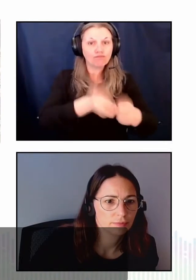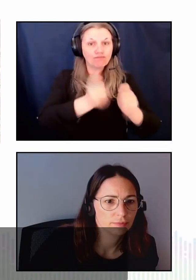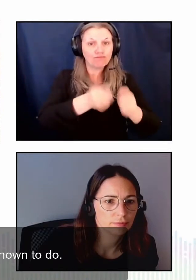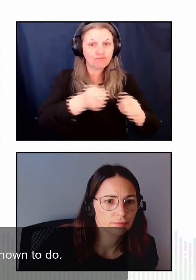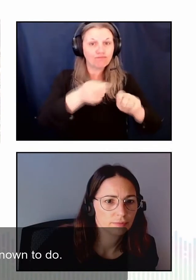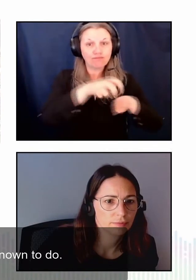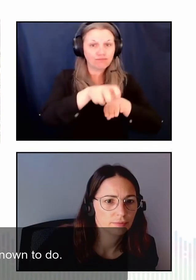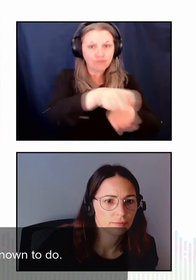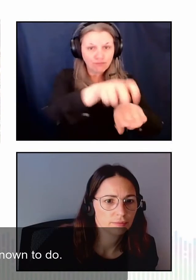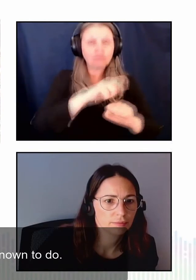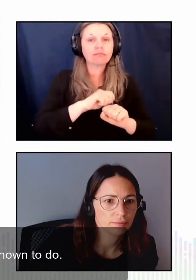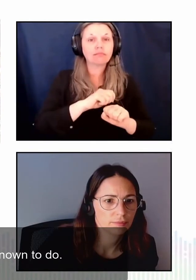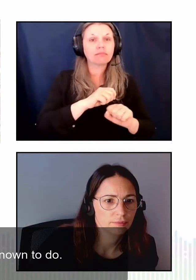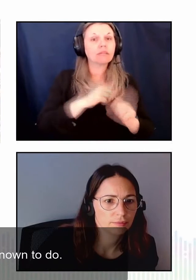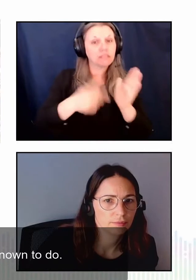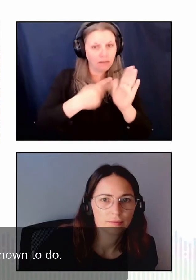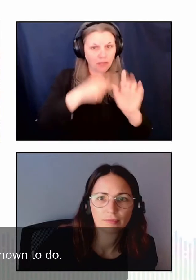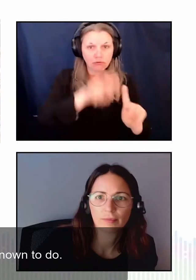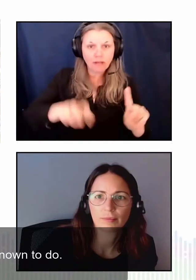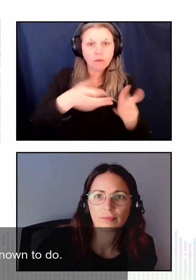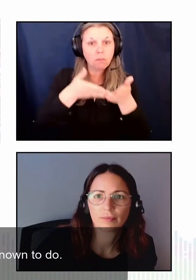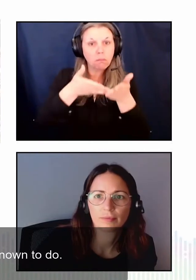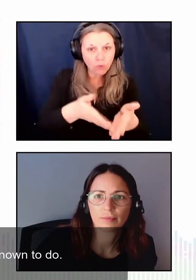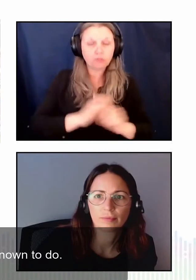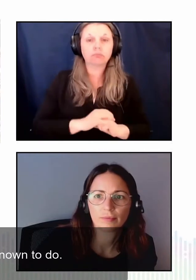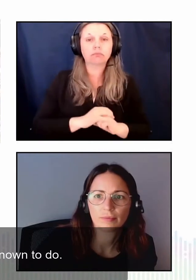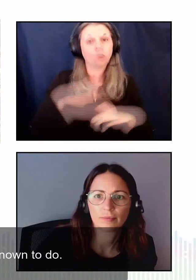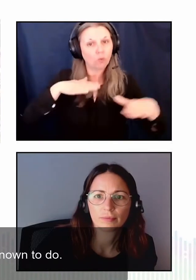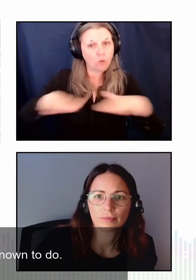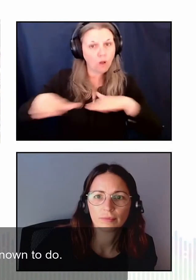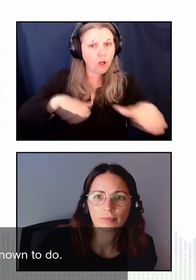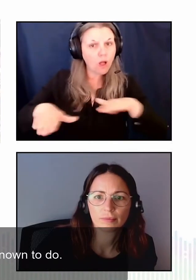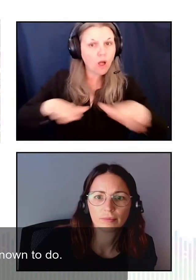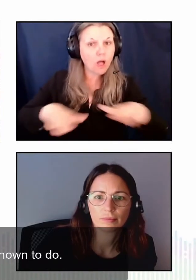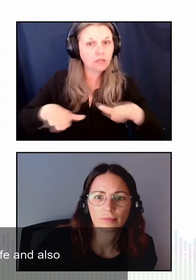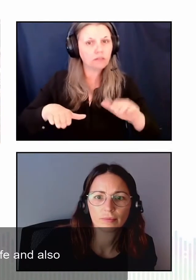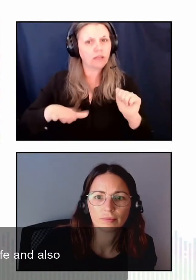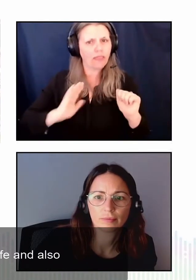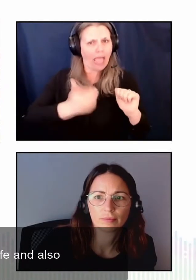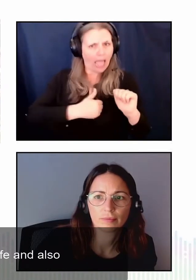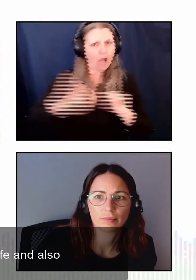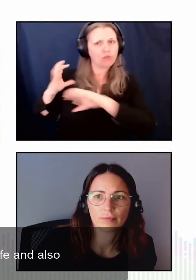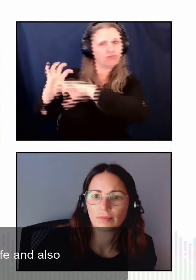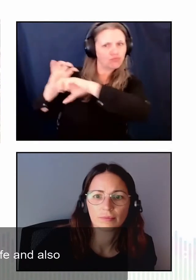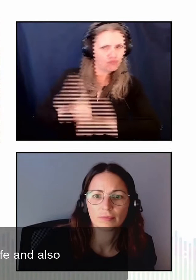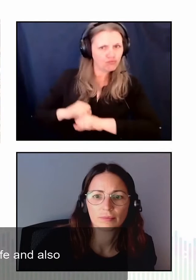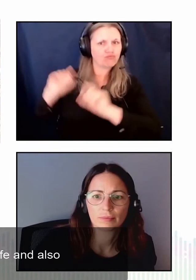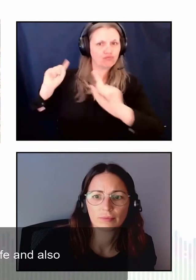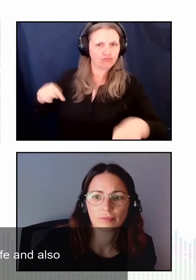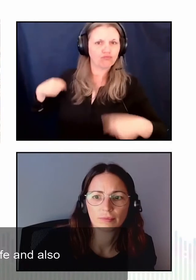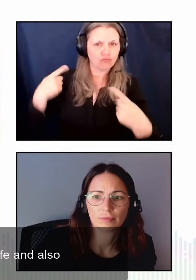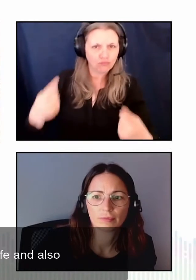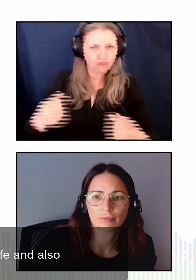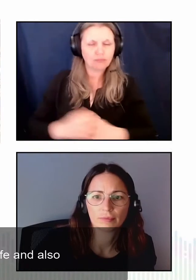traveled by dog team, by boat, and by foot, as our people are known to do. And